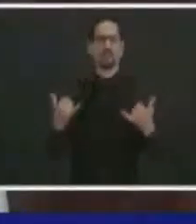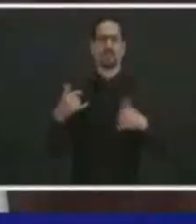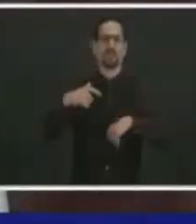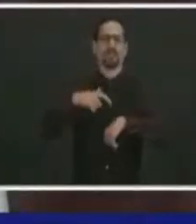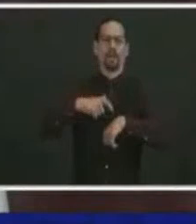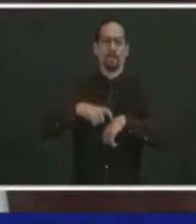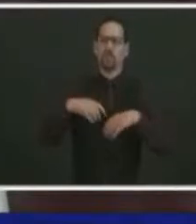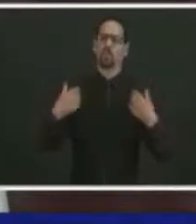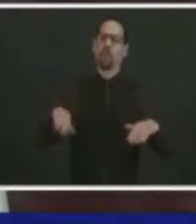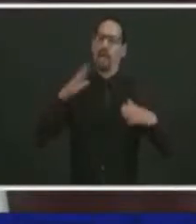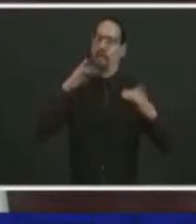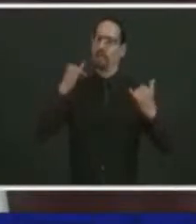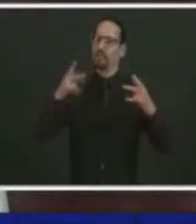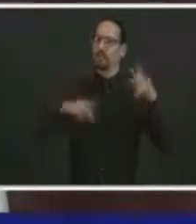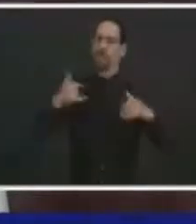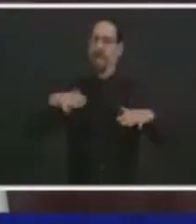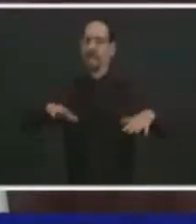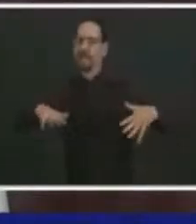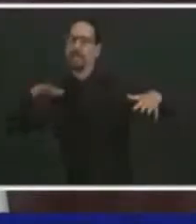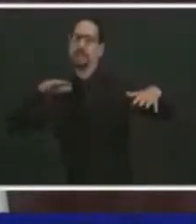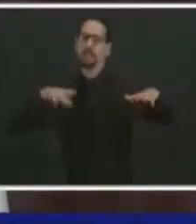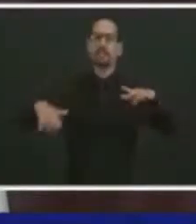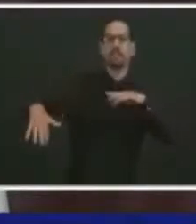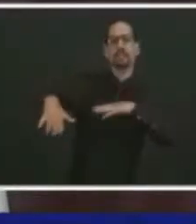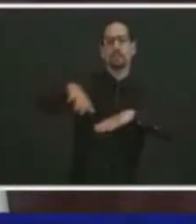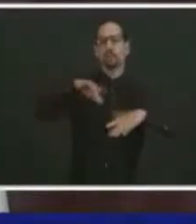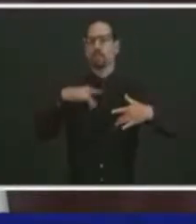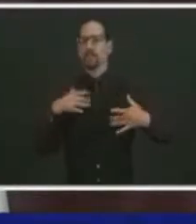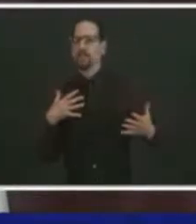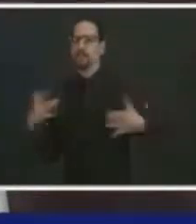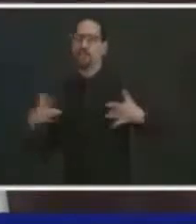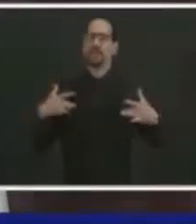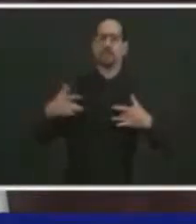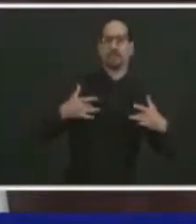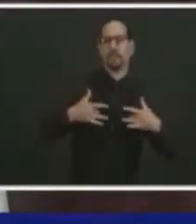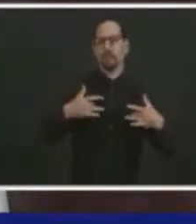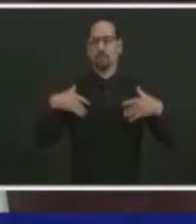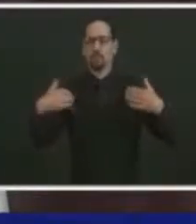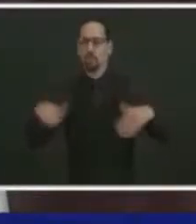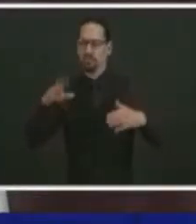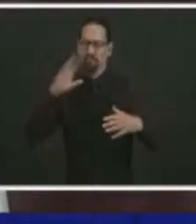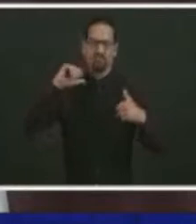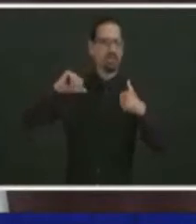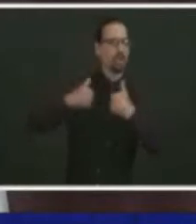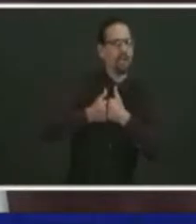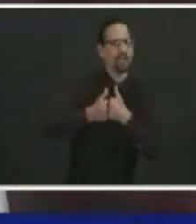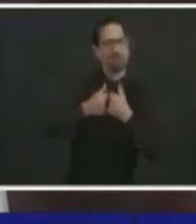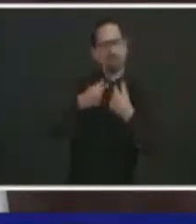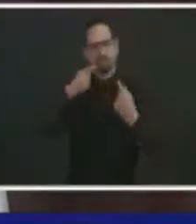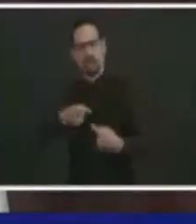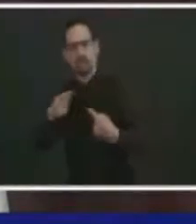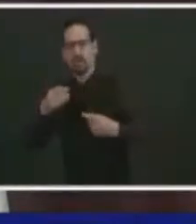And staying informed is one way in order to keep us all